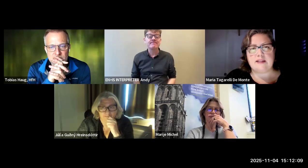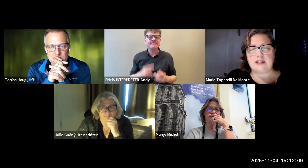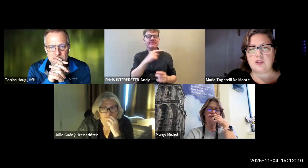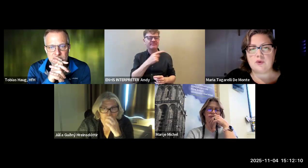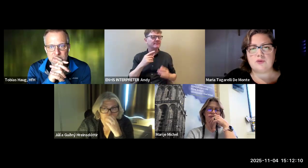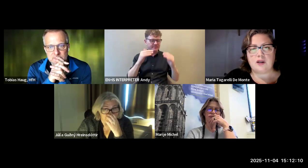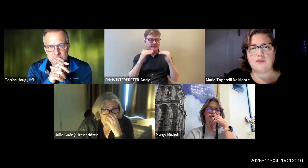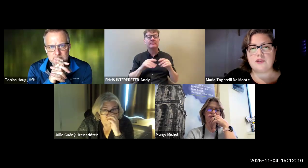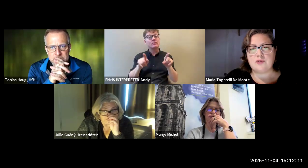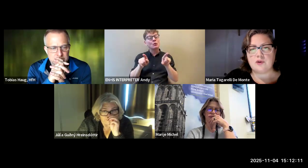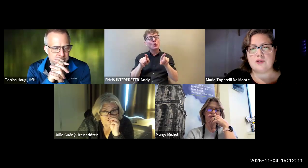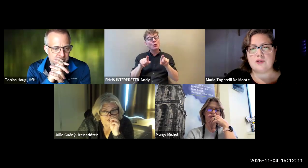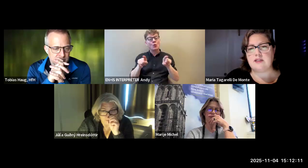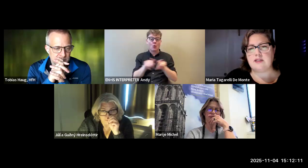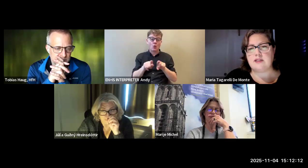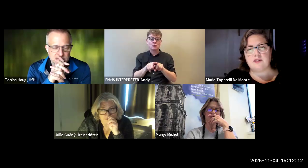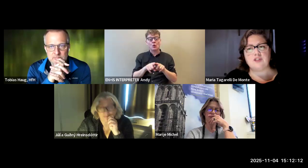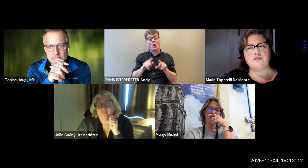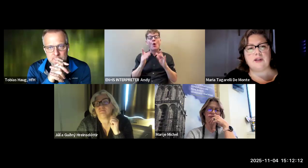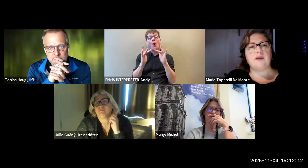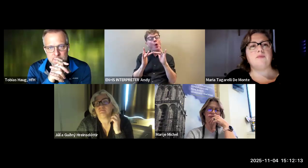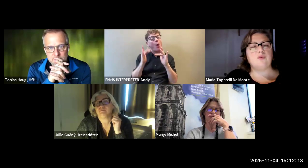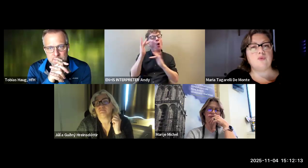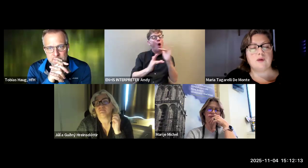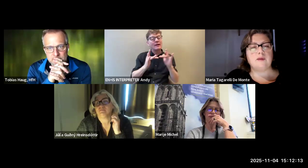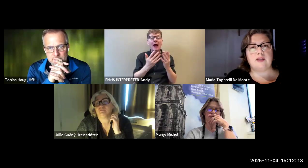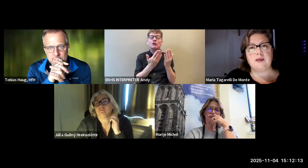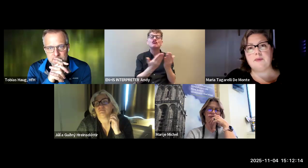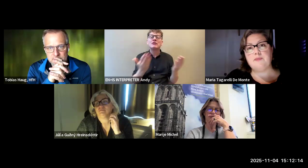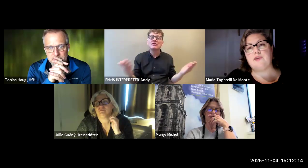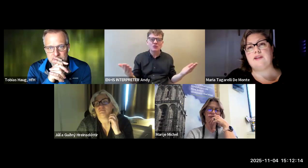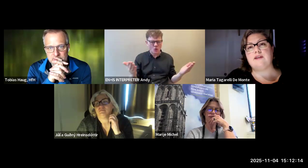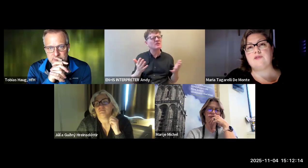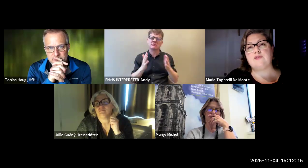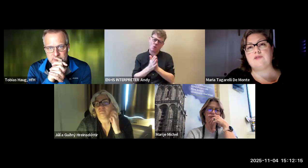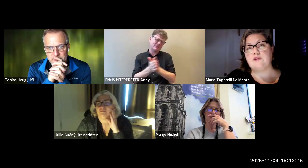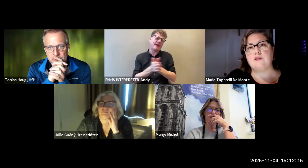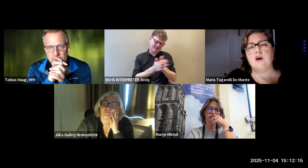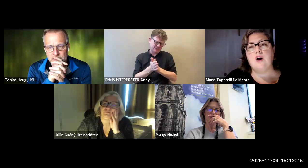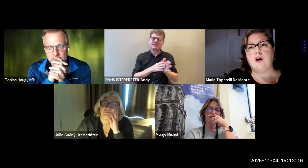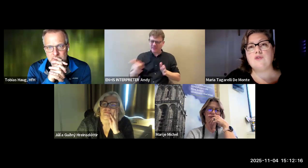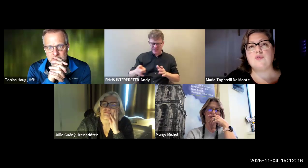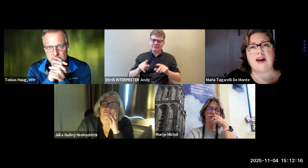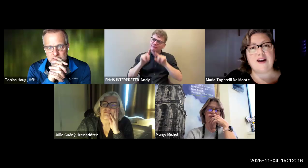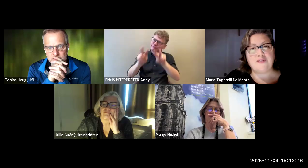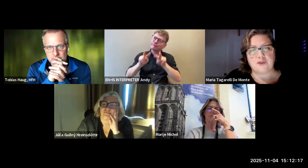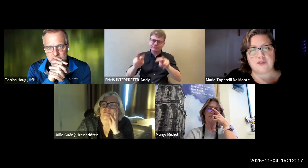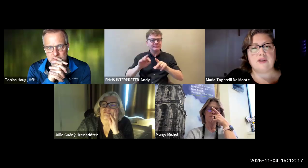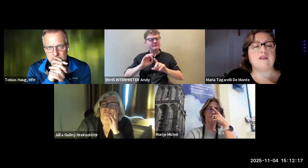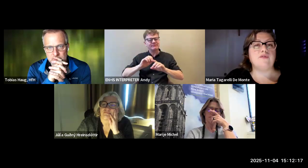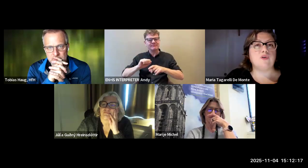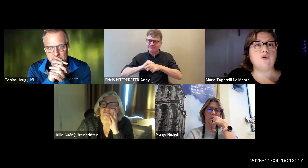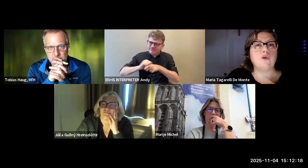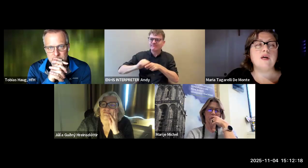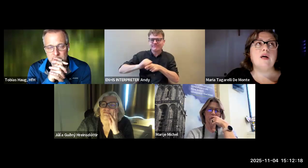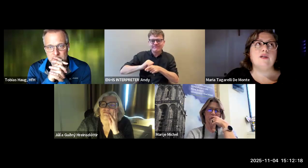Also, the fact that they can use online resources is a motivation for them to keep improving their skills also